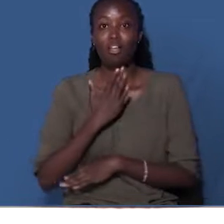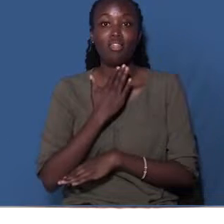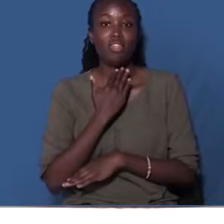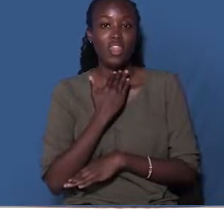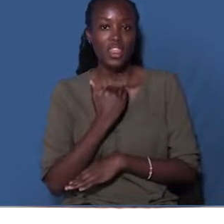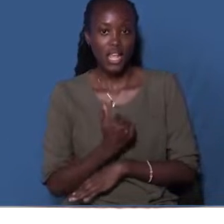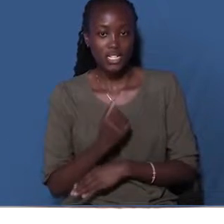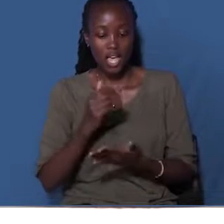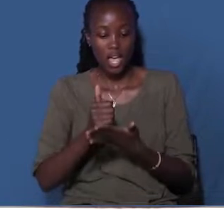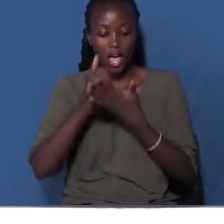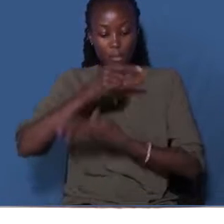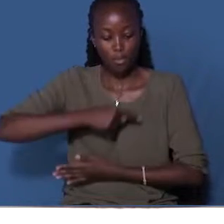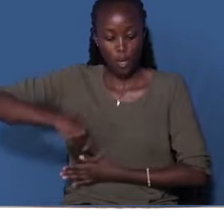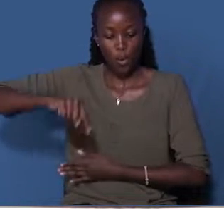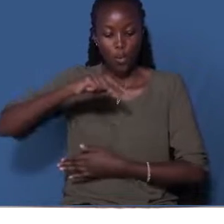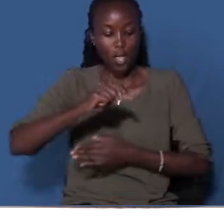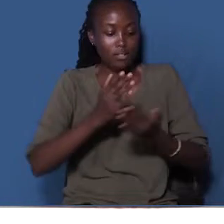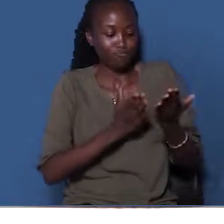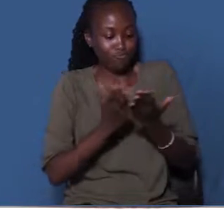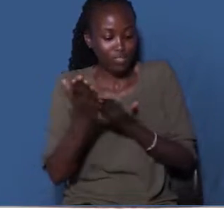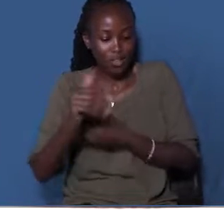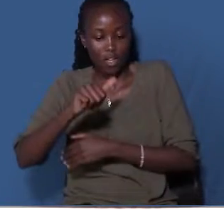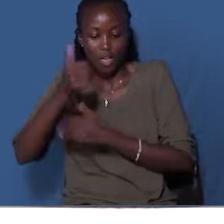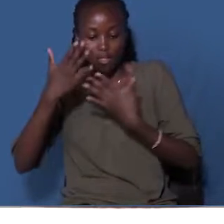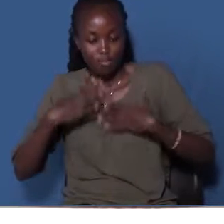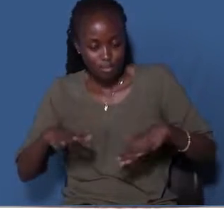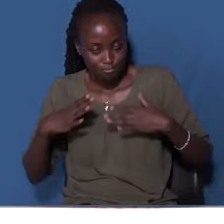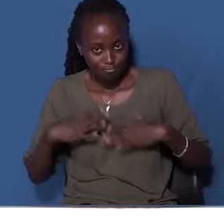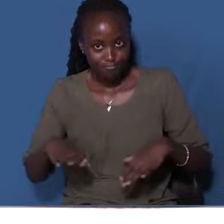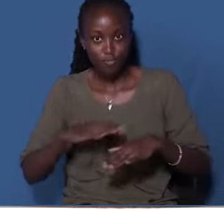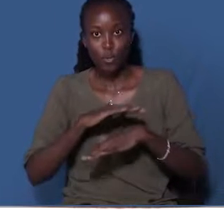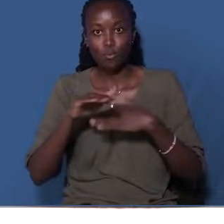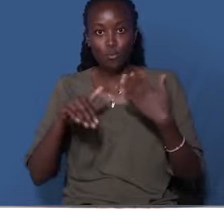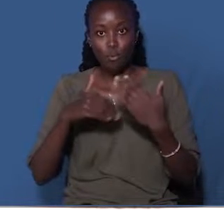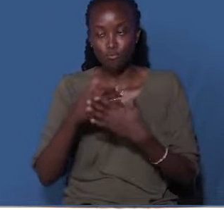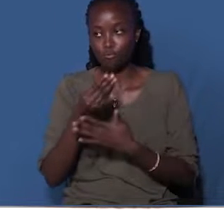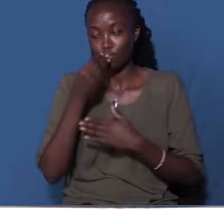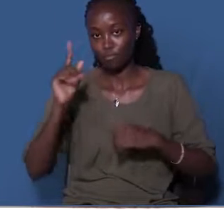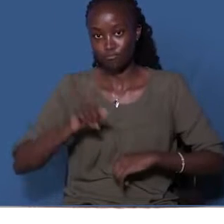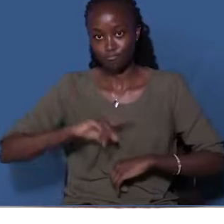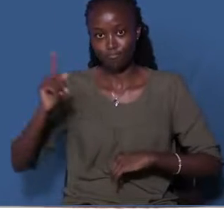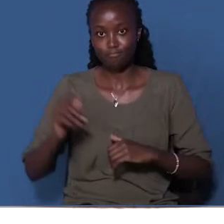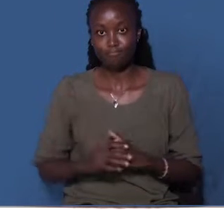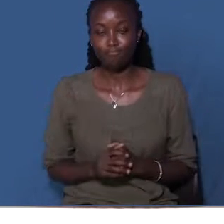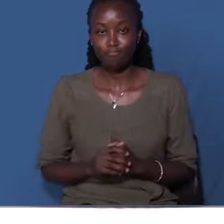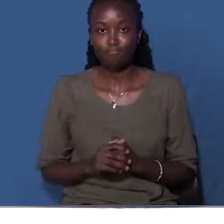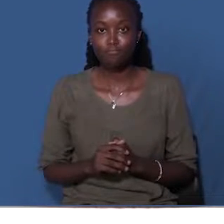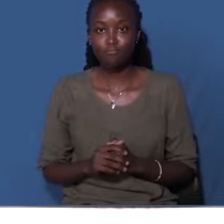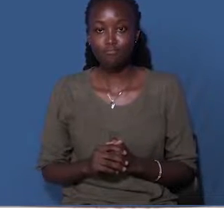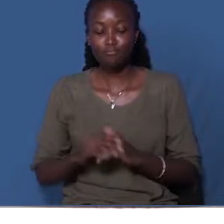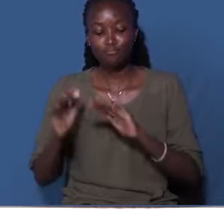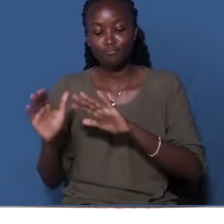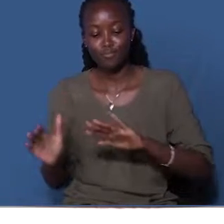others, shared until all are fed. What a beautiful hymn that was written by